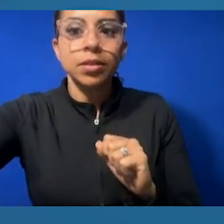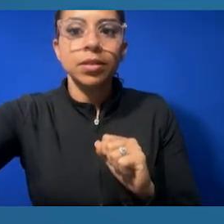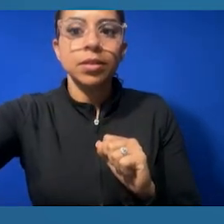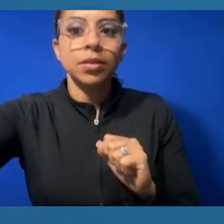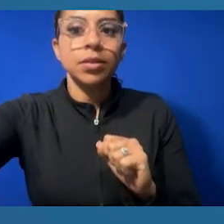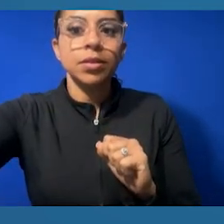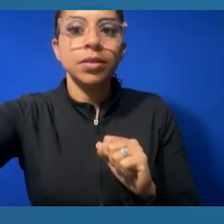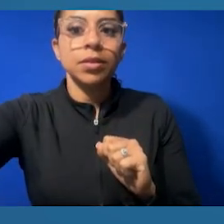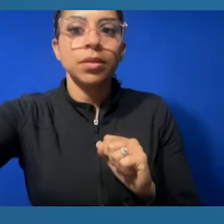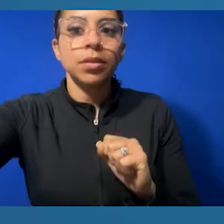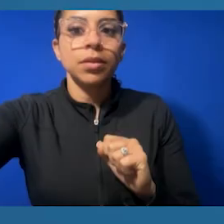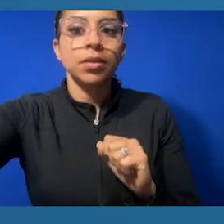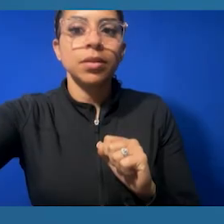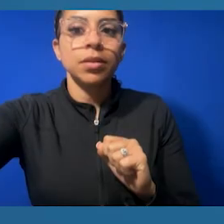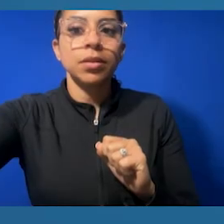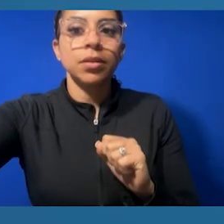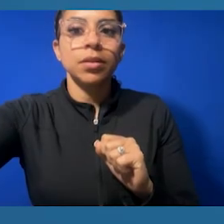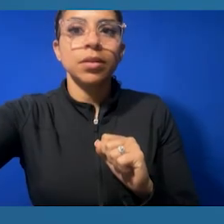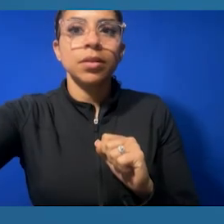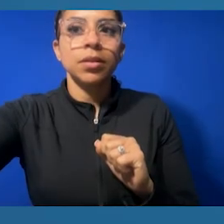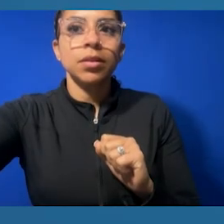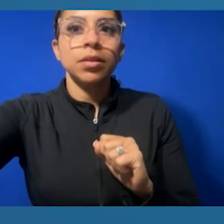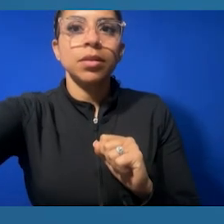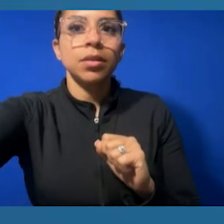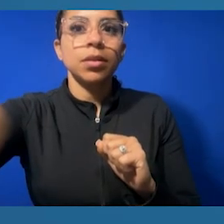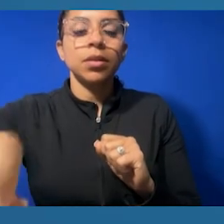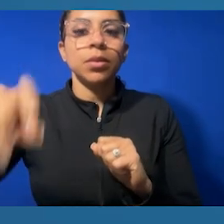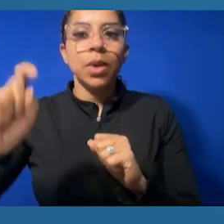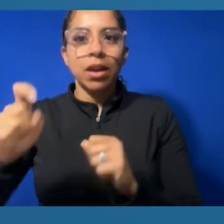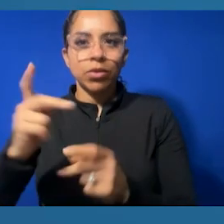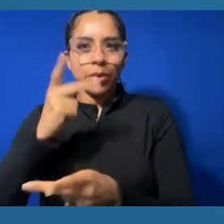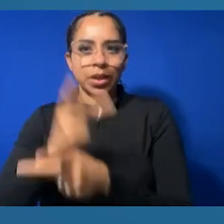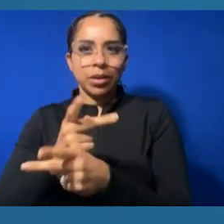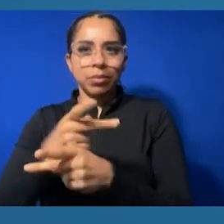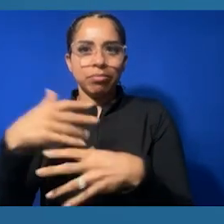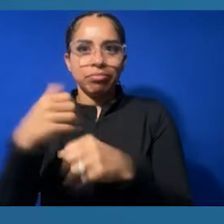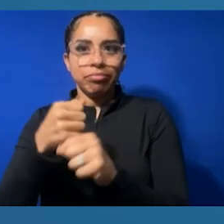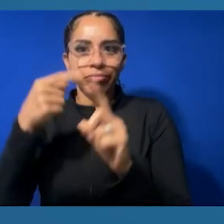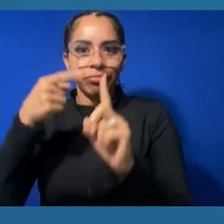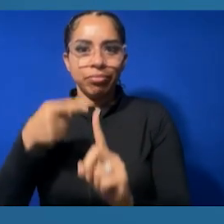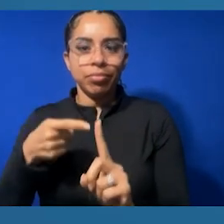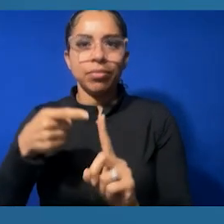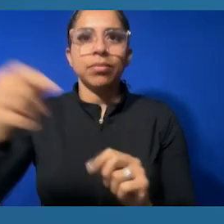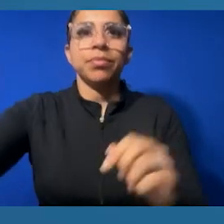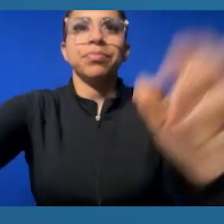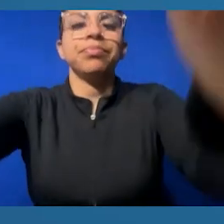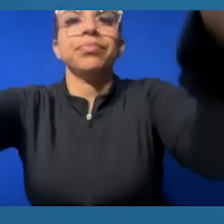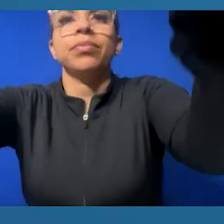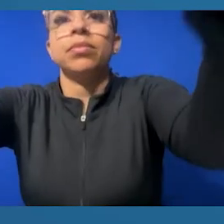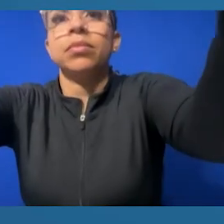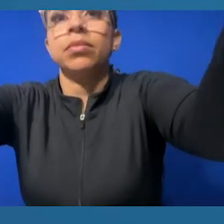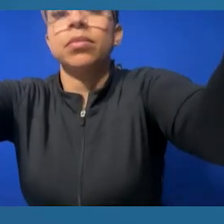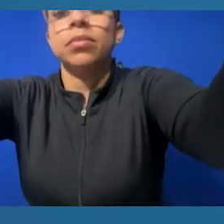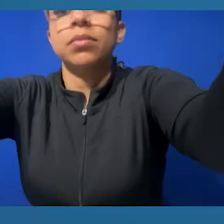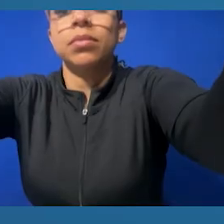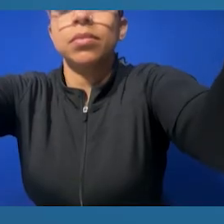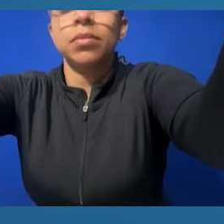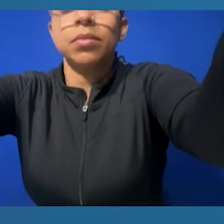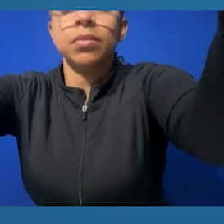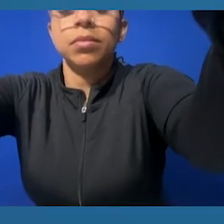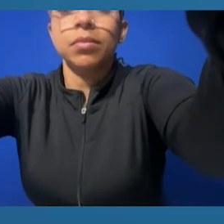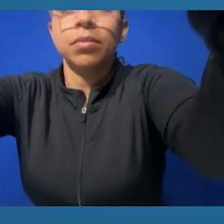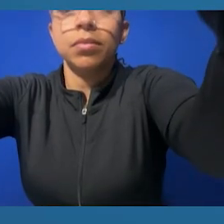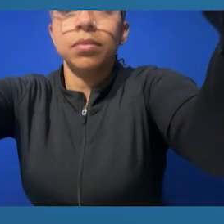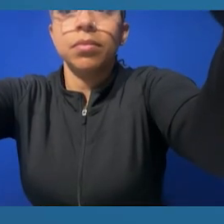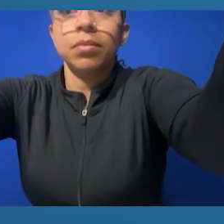quick. On topic, Alan? Good afternoon, Governor. Can you just walk us through some of the concrete details that